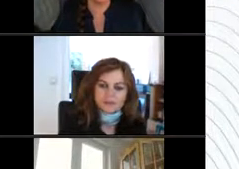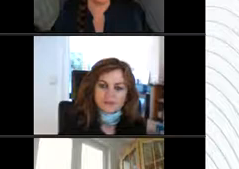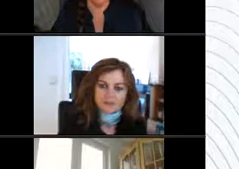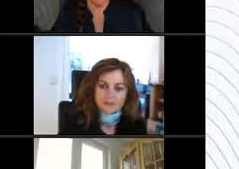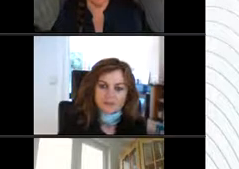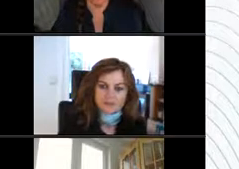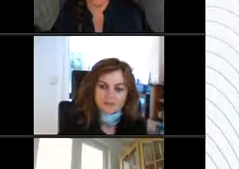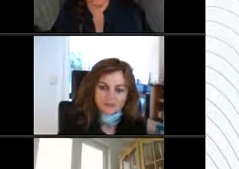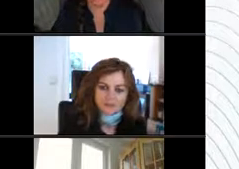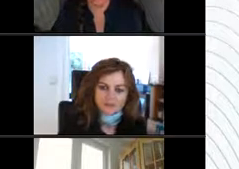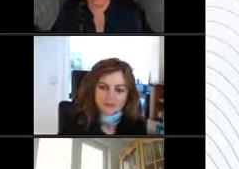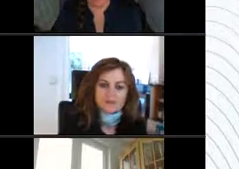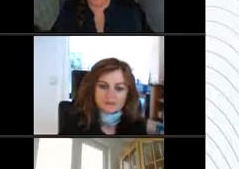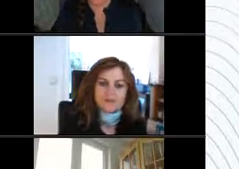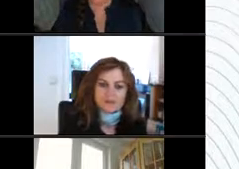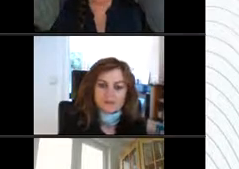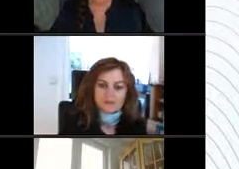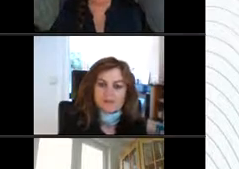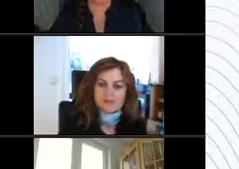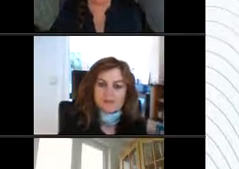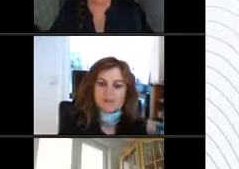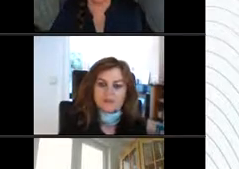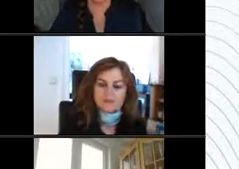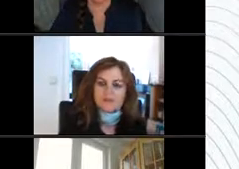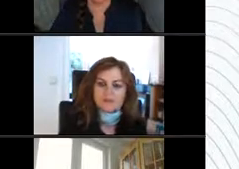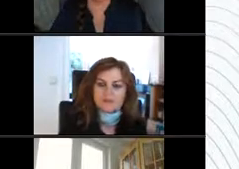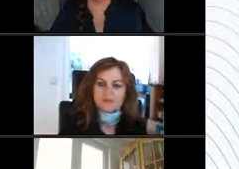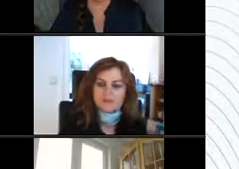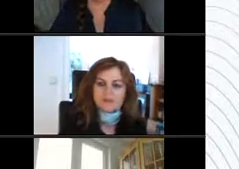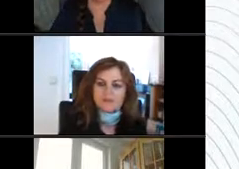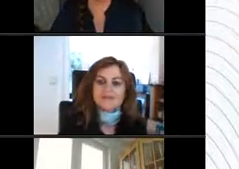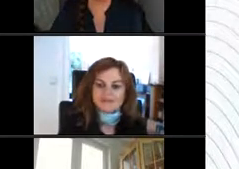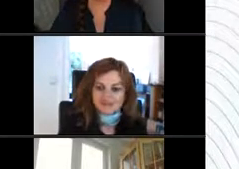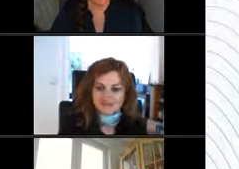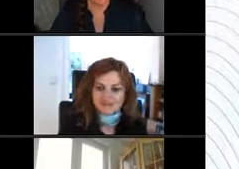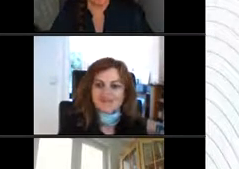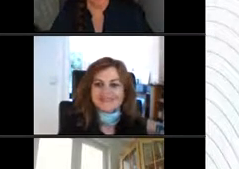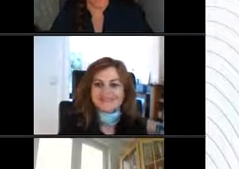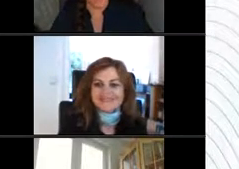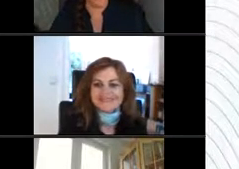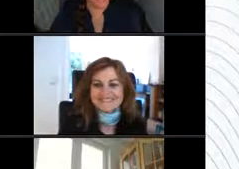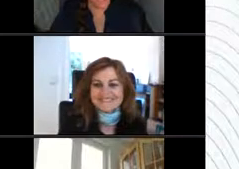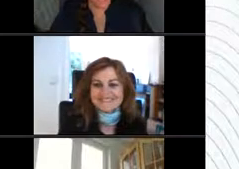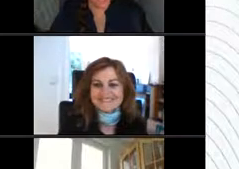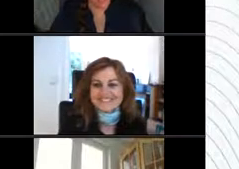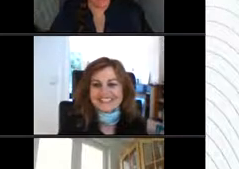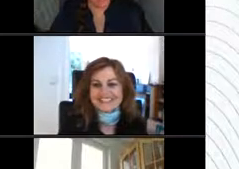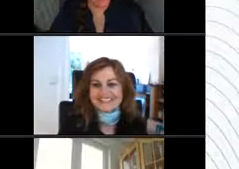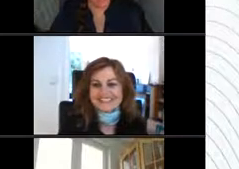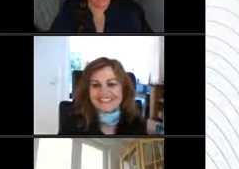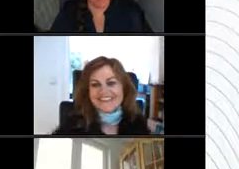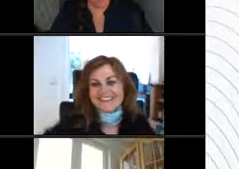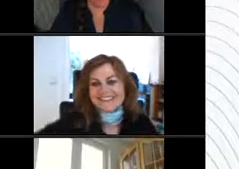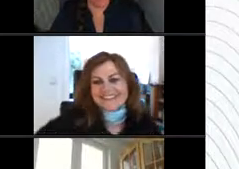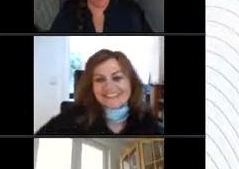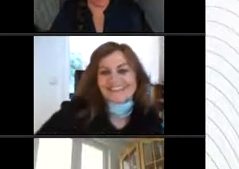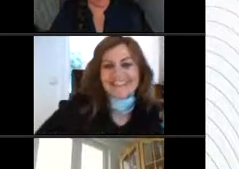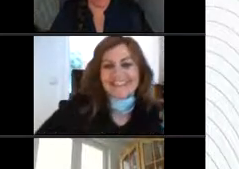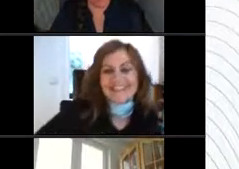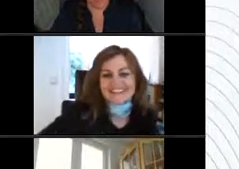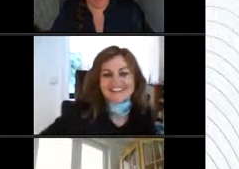were a few reflections I wanted to share. I hope some food for thought or some coffee for getting your brains running if where